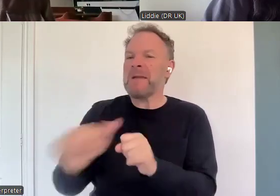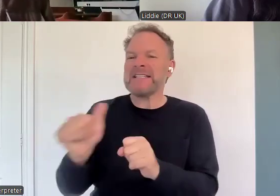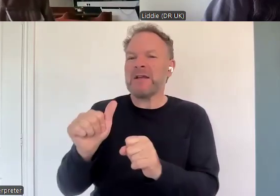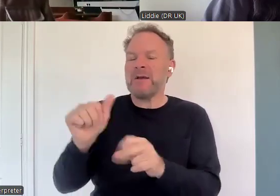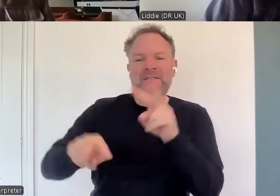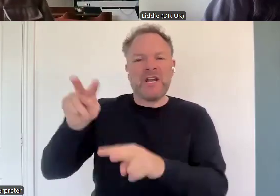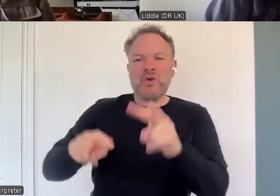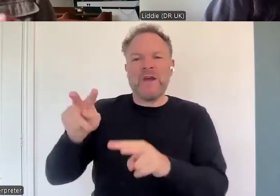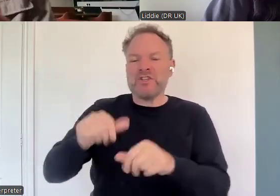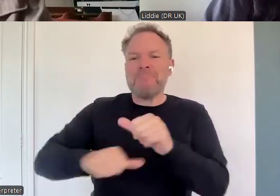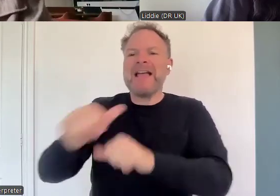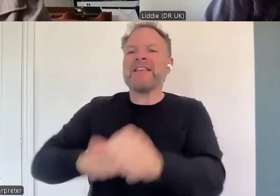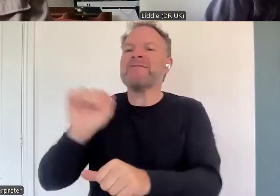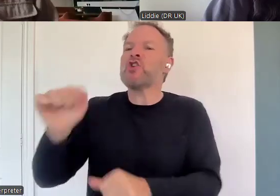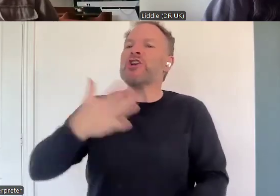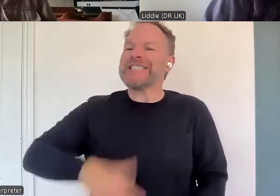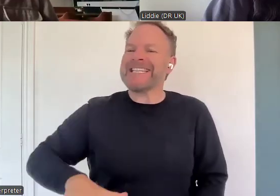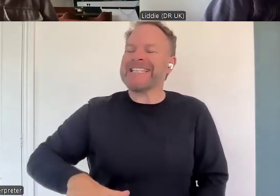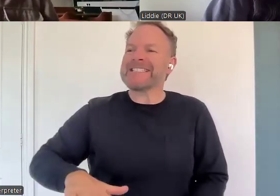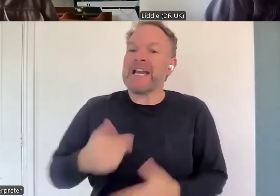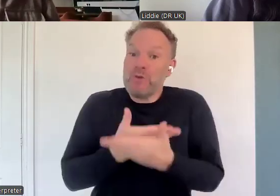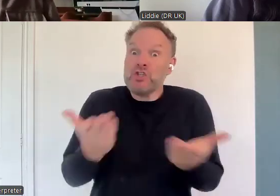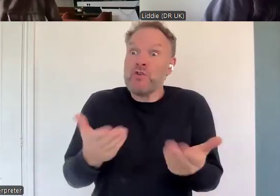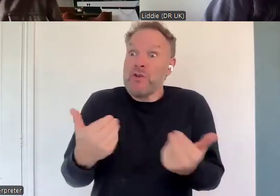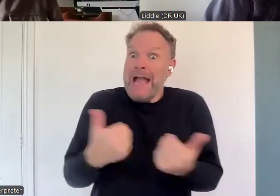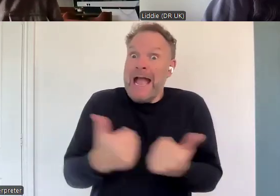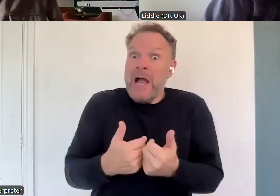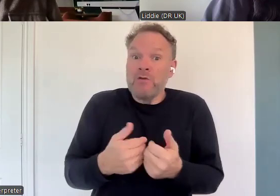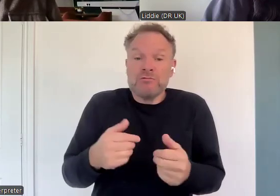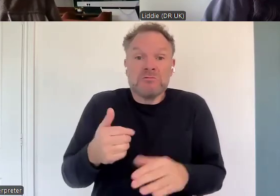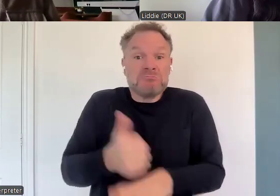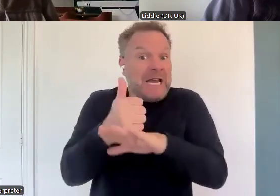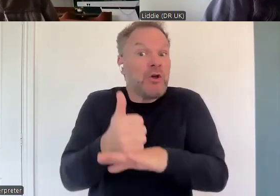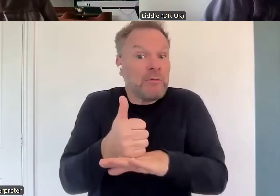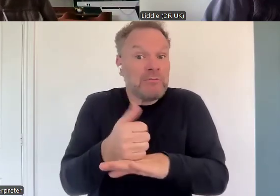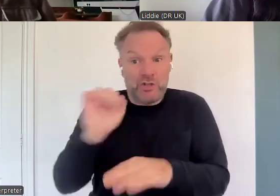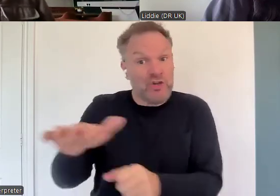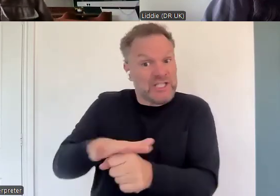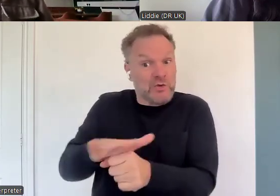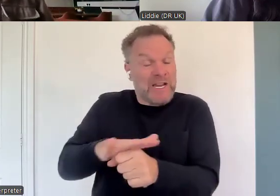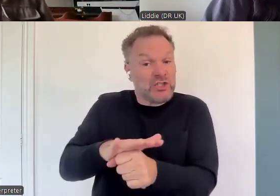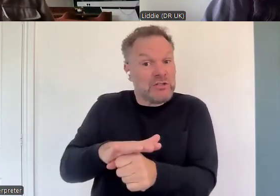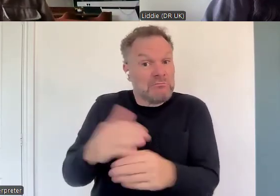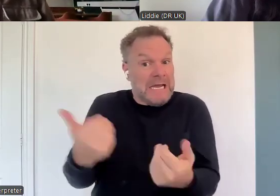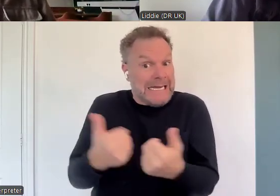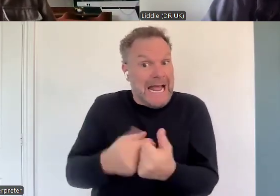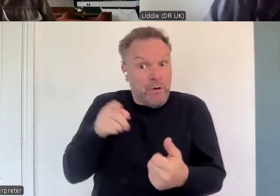needs, and they will show you how to implement those methodologies in your circumstances and tell you how those